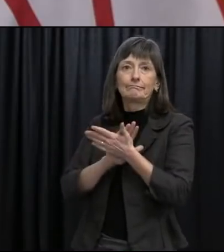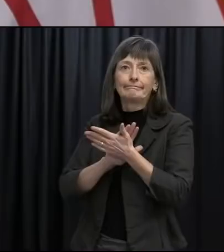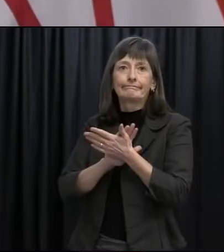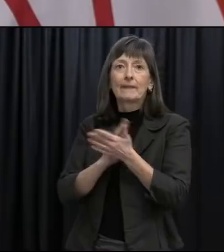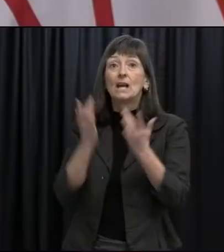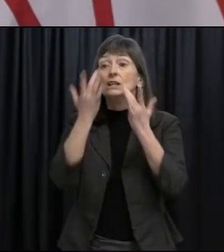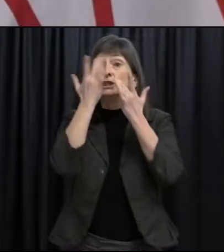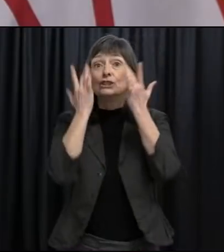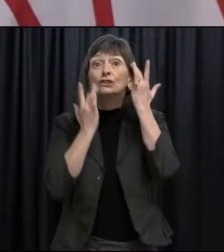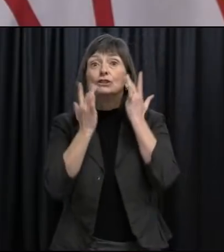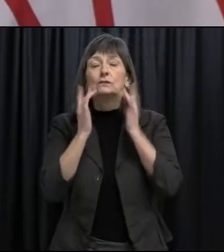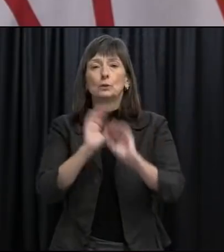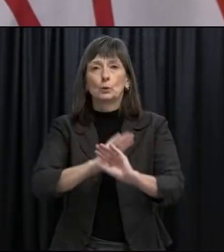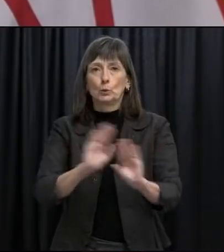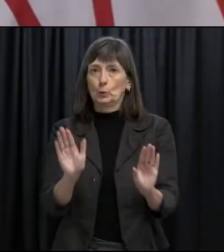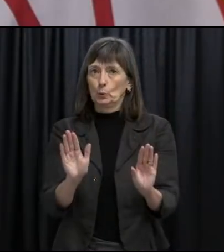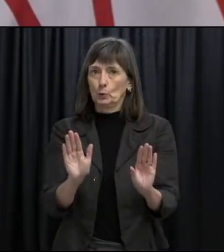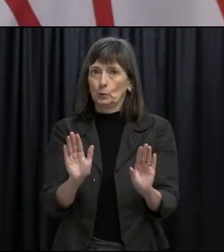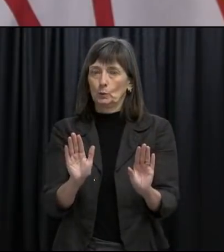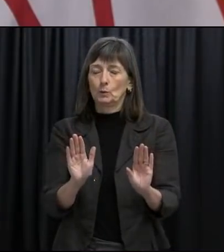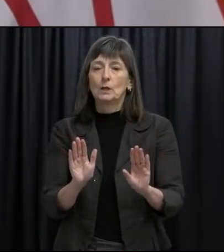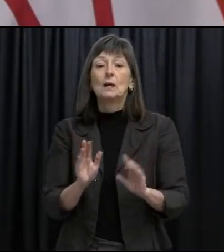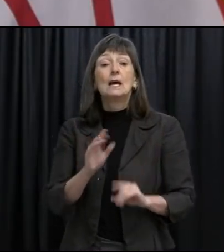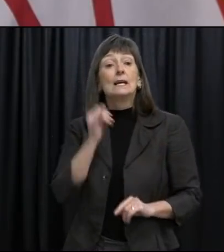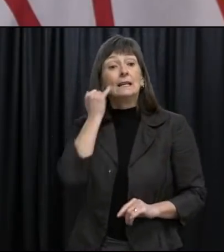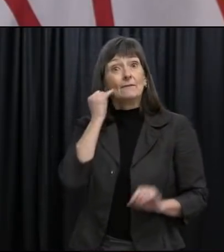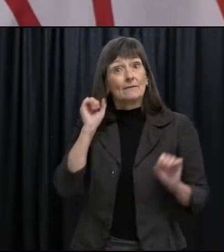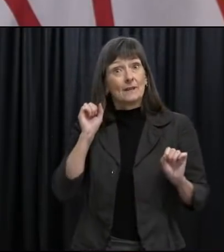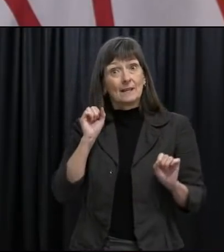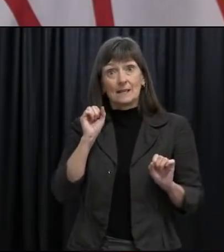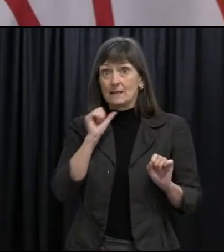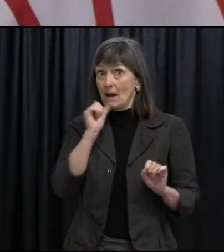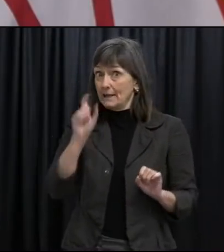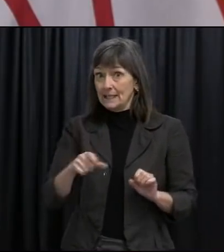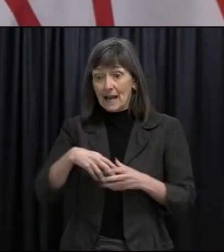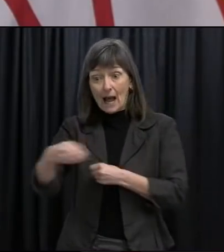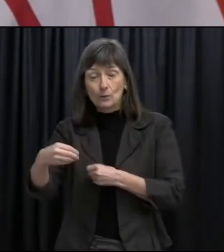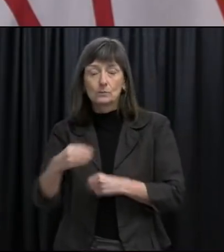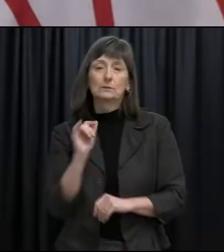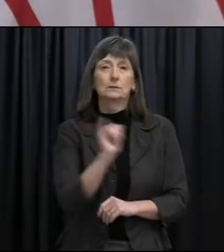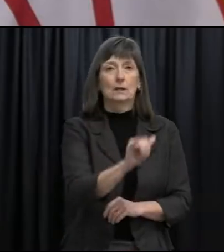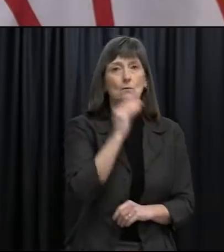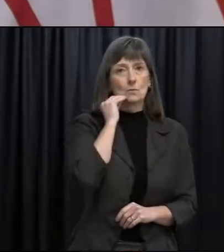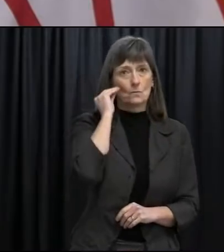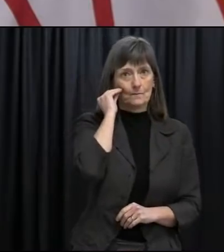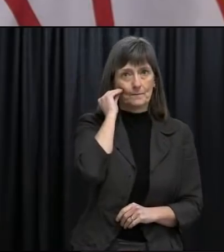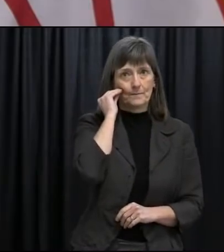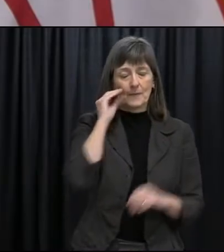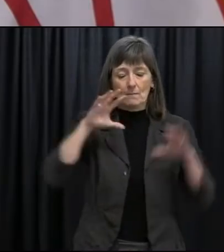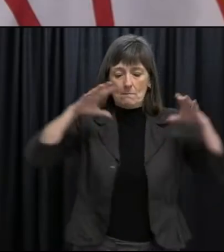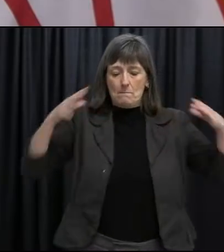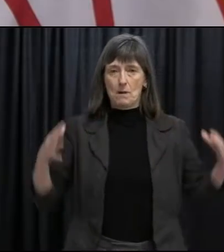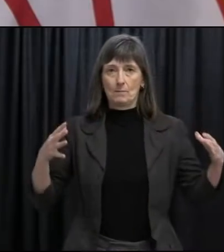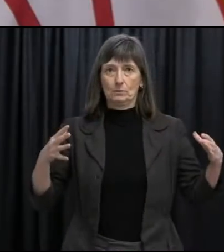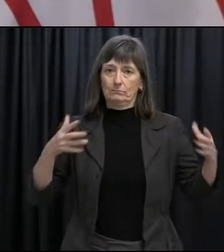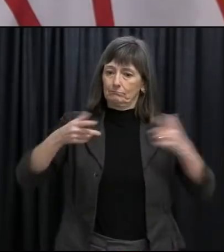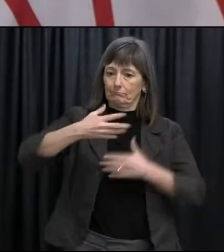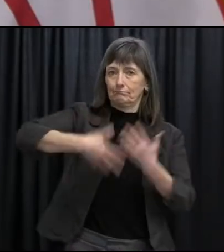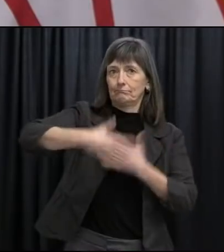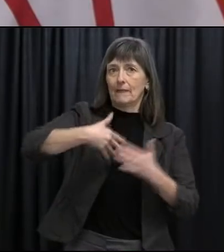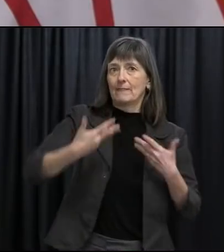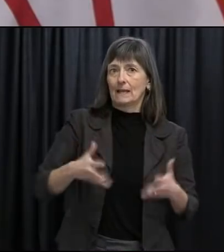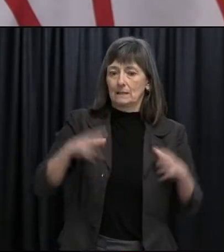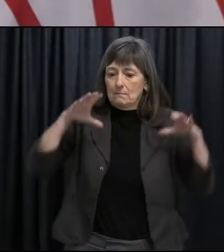home as much as possible. Keep your contacts only to those in your household, or if you are living alone, the household you have joined bubbles